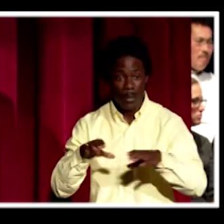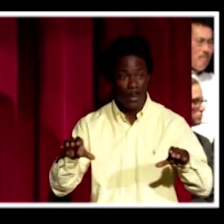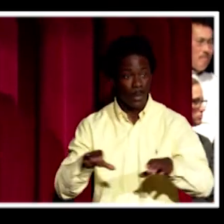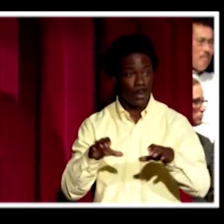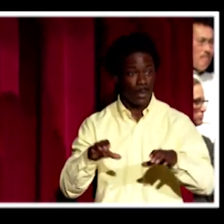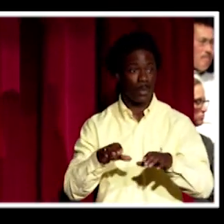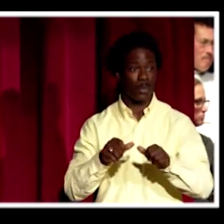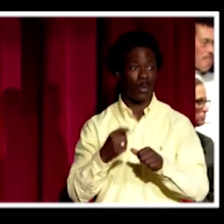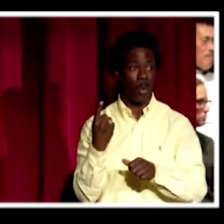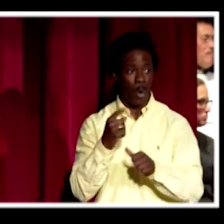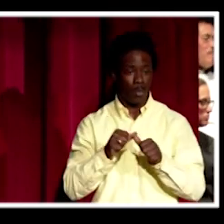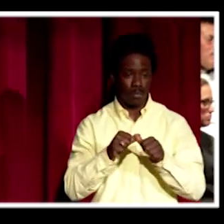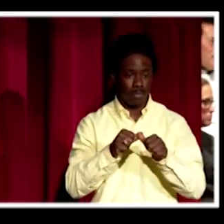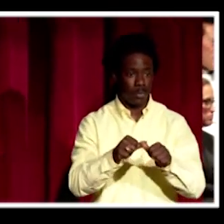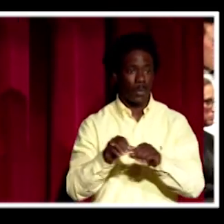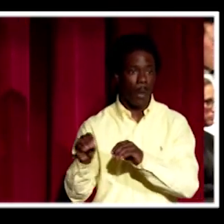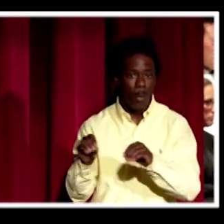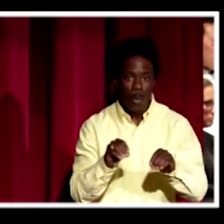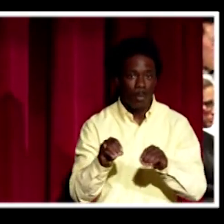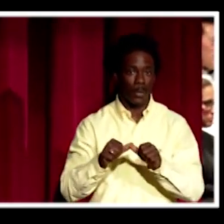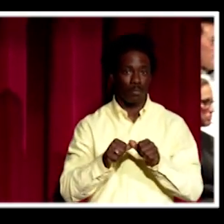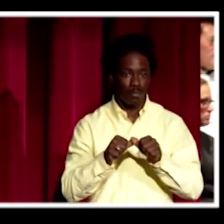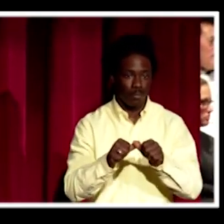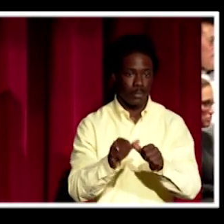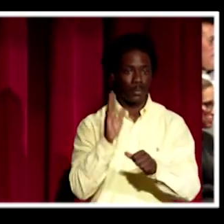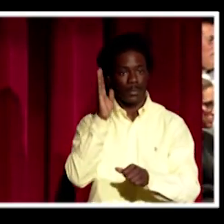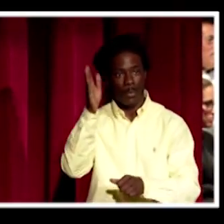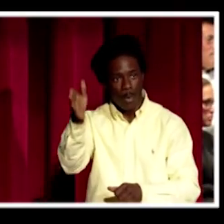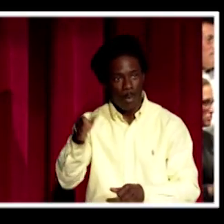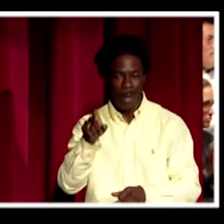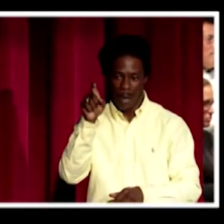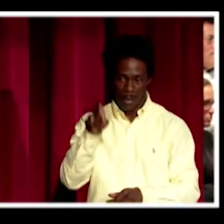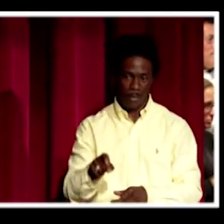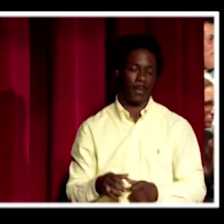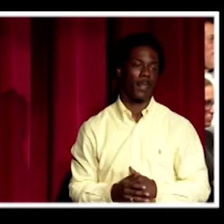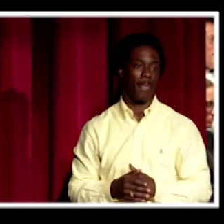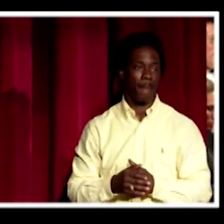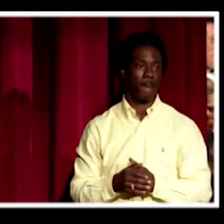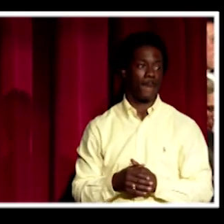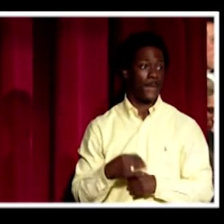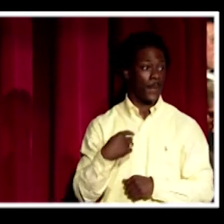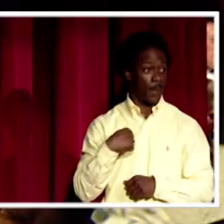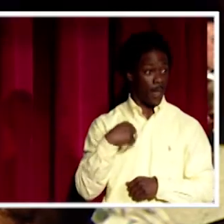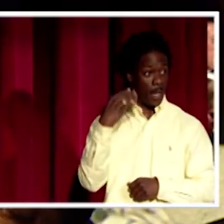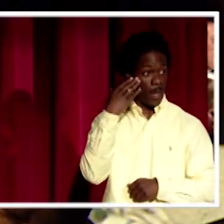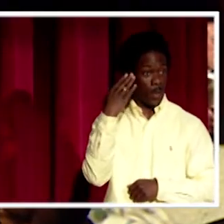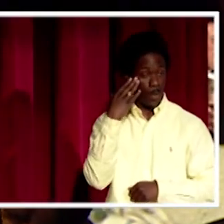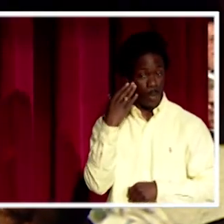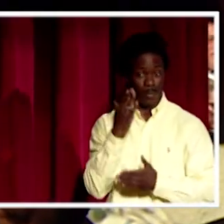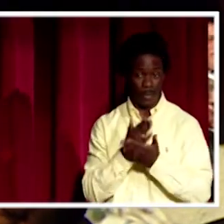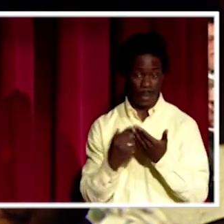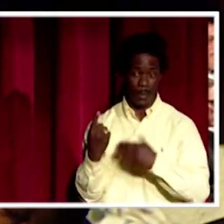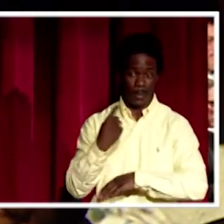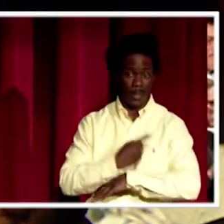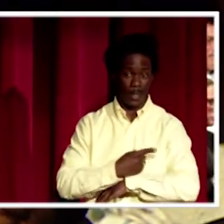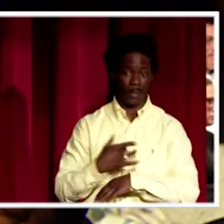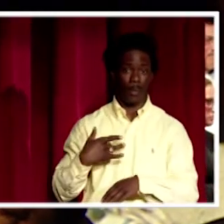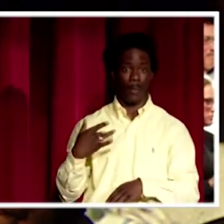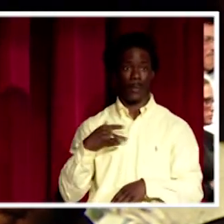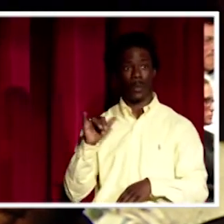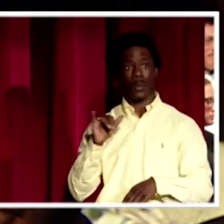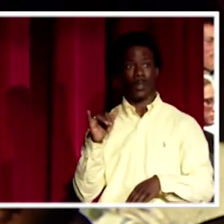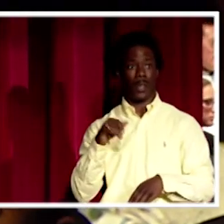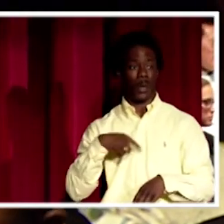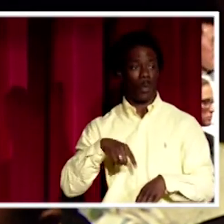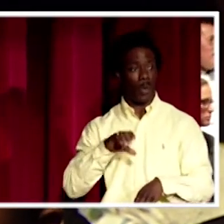keep moving. You have to keep moving forward. And I know that there are days when it feels like we